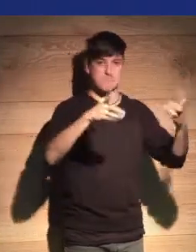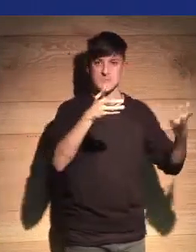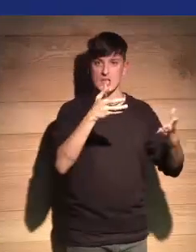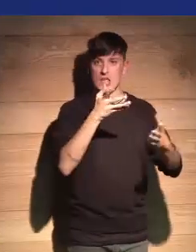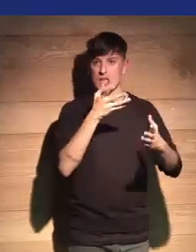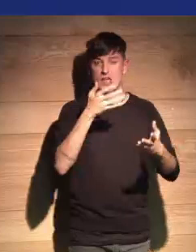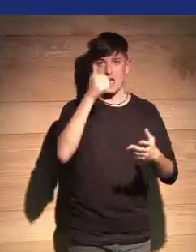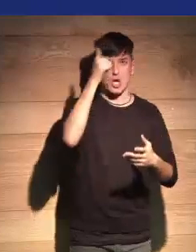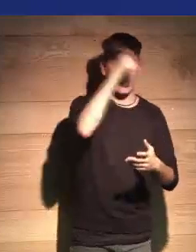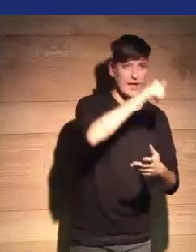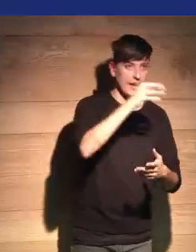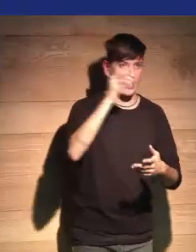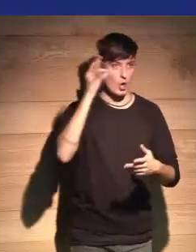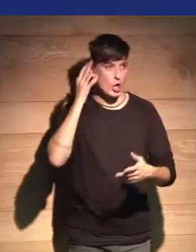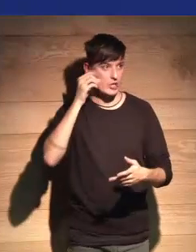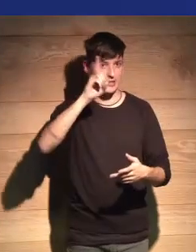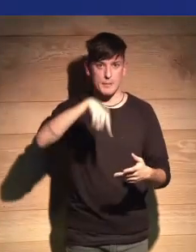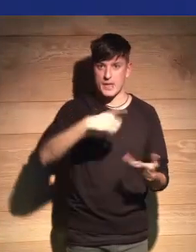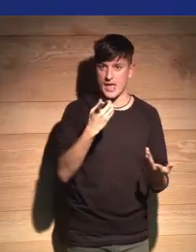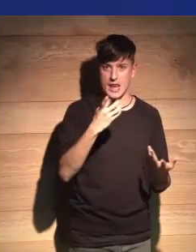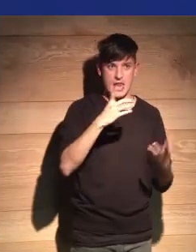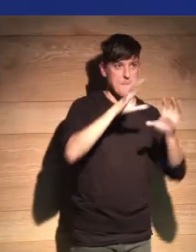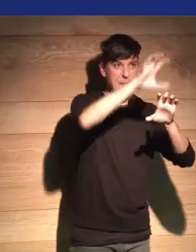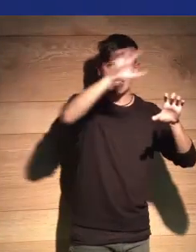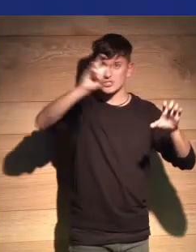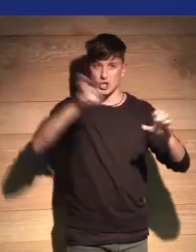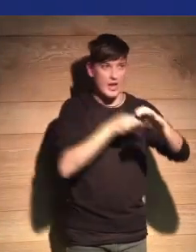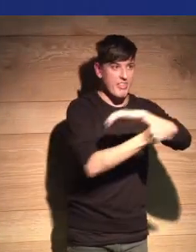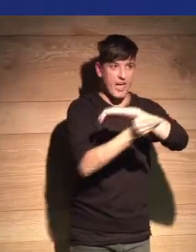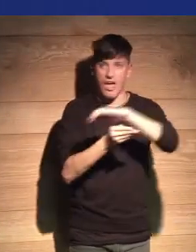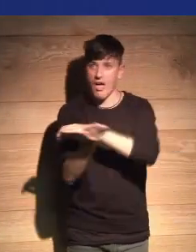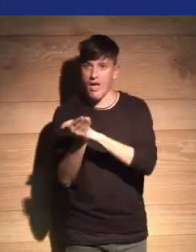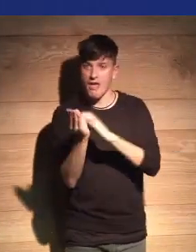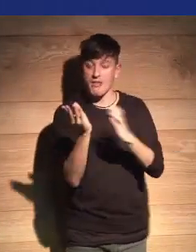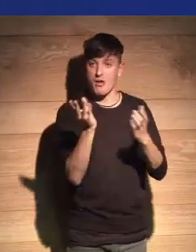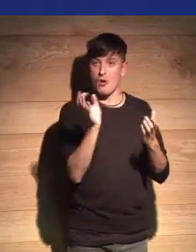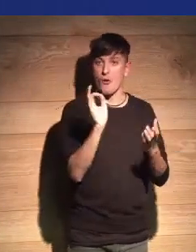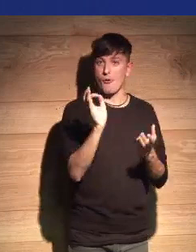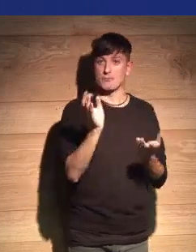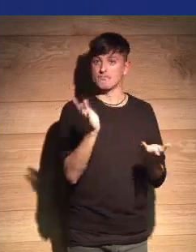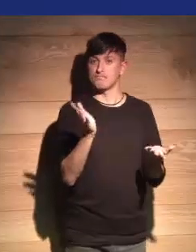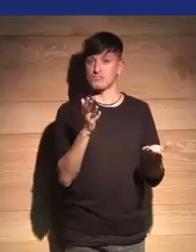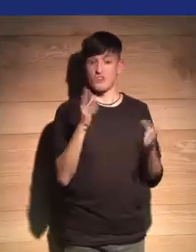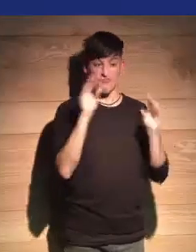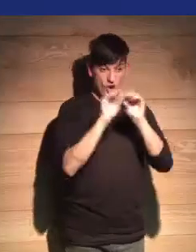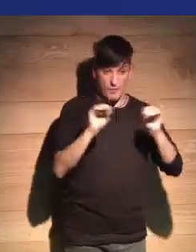people of different origins, and I'm not referring just to gender, but geography,